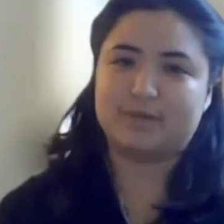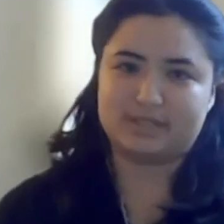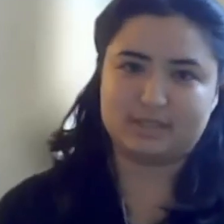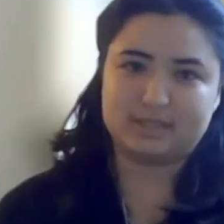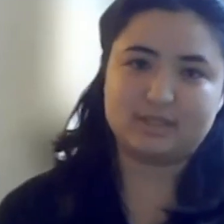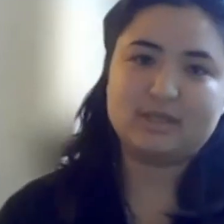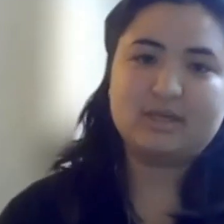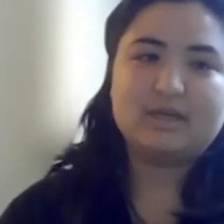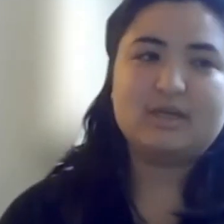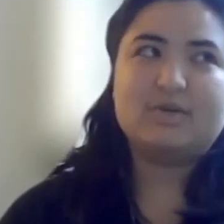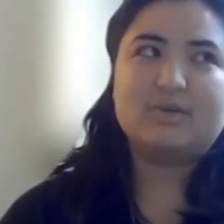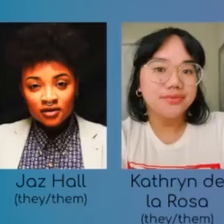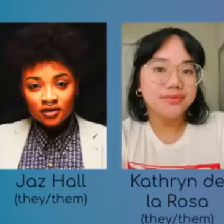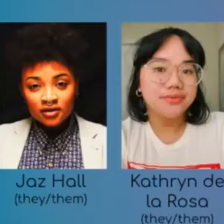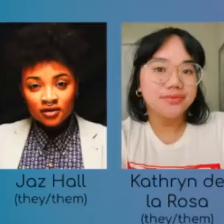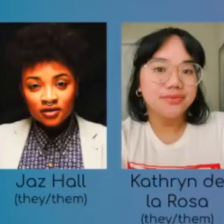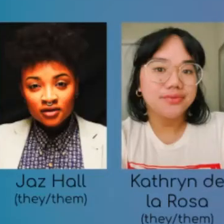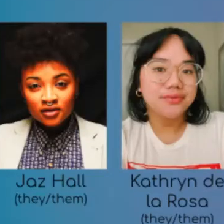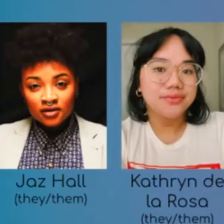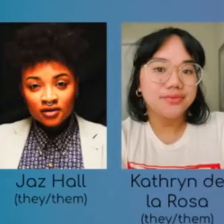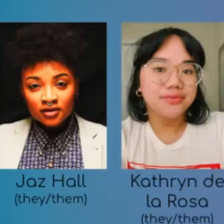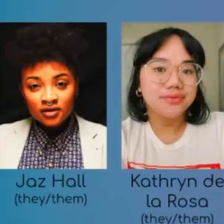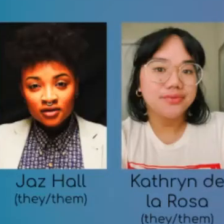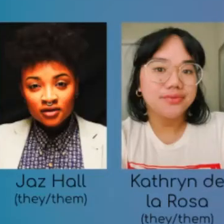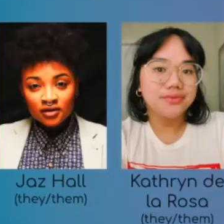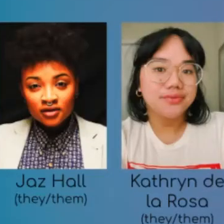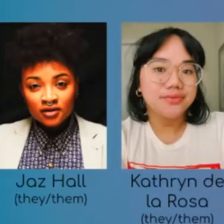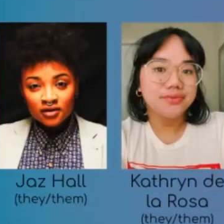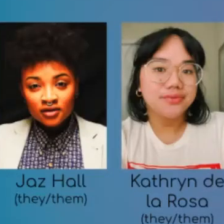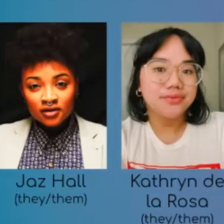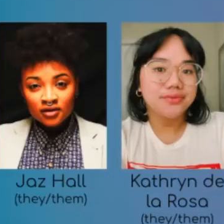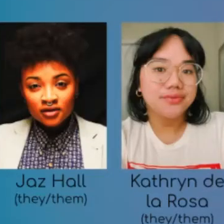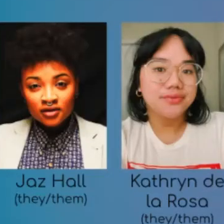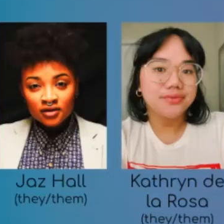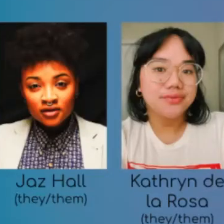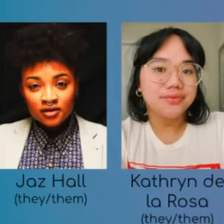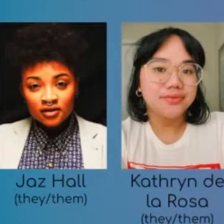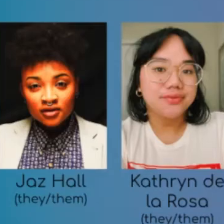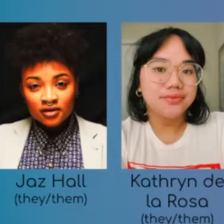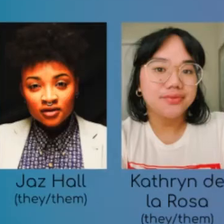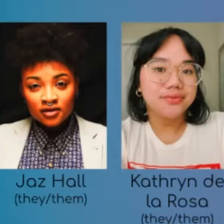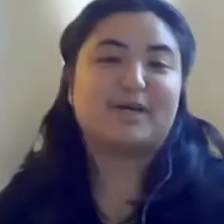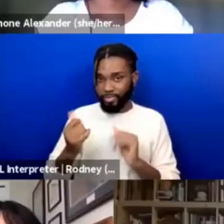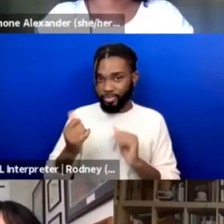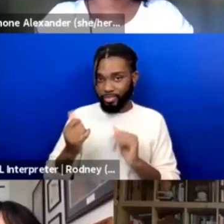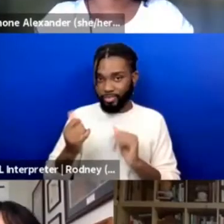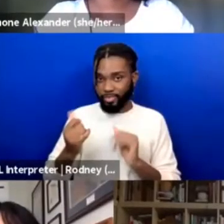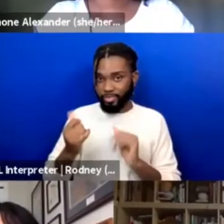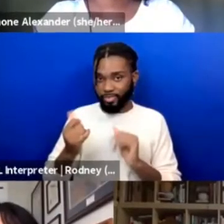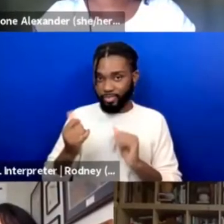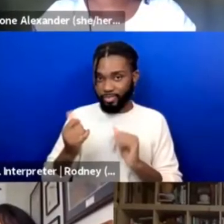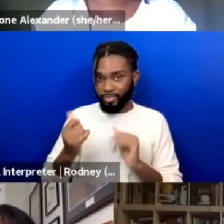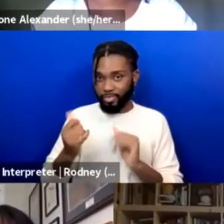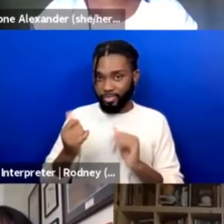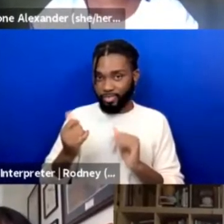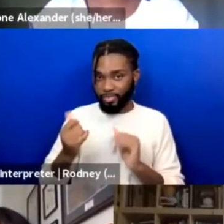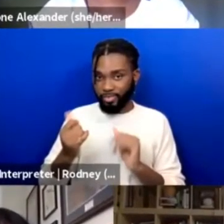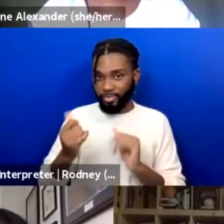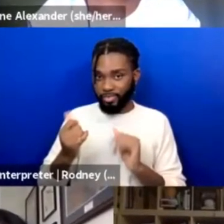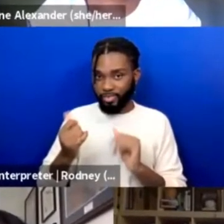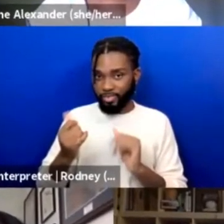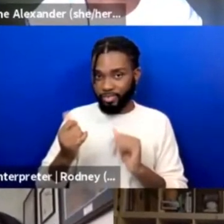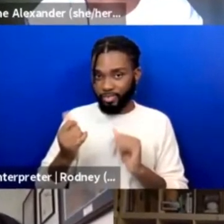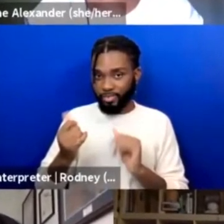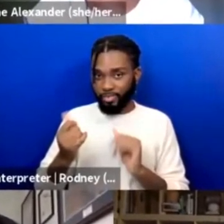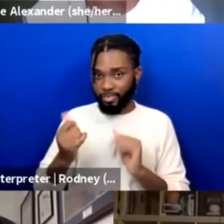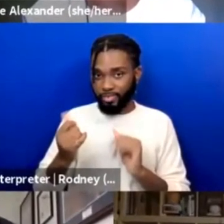in the first black president we all know what followed 30 and under is defined by going from gig to gig not being